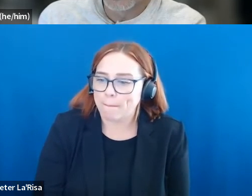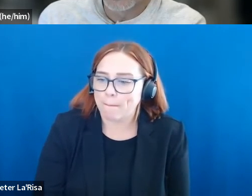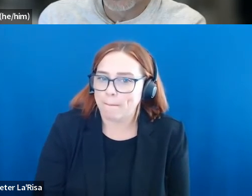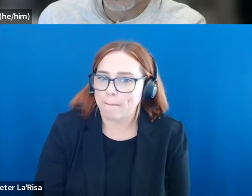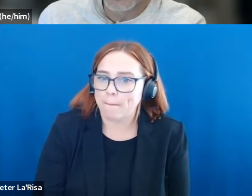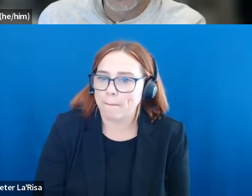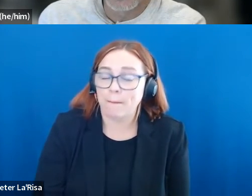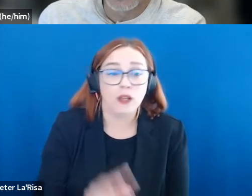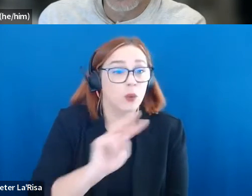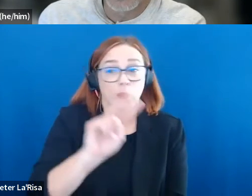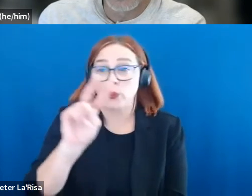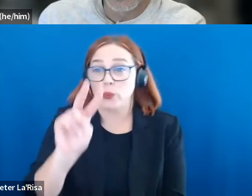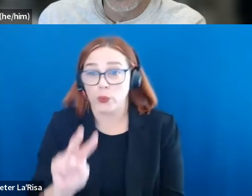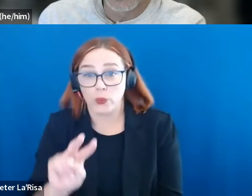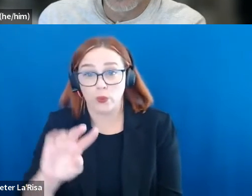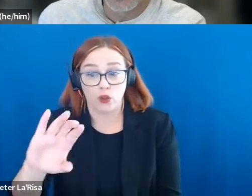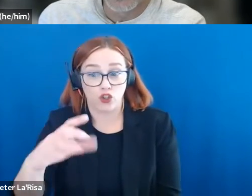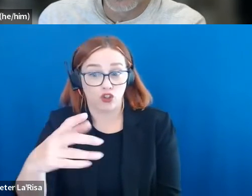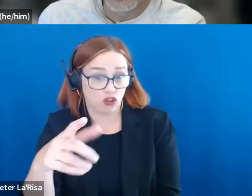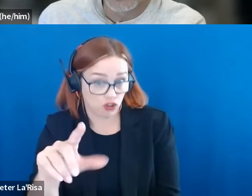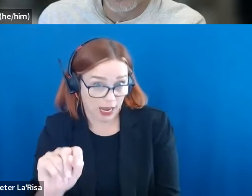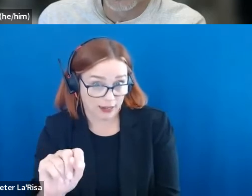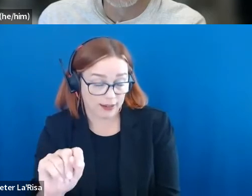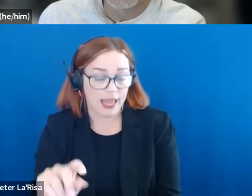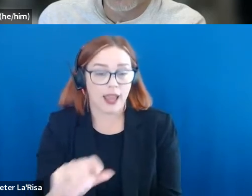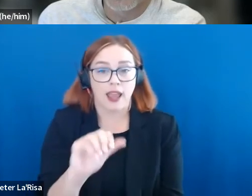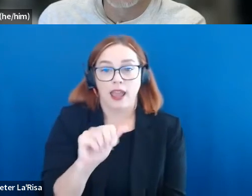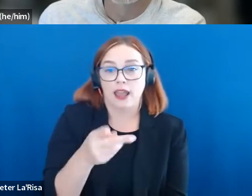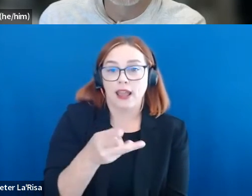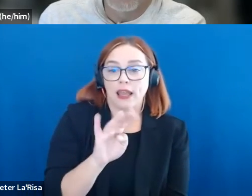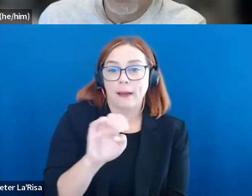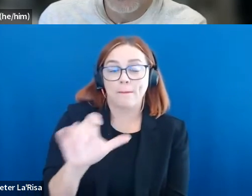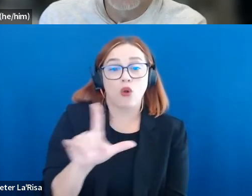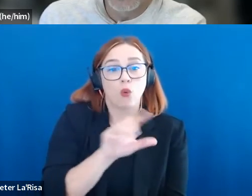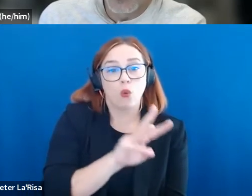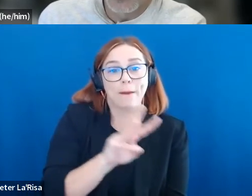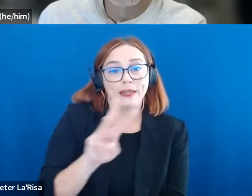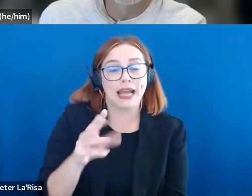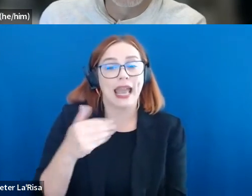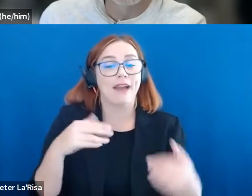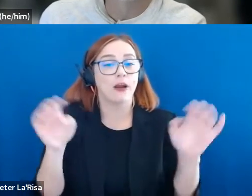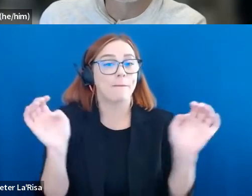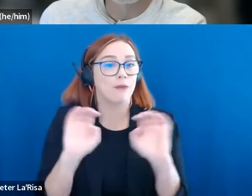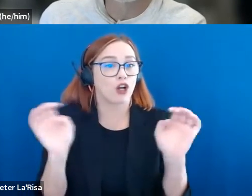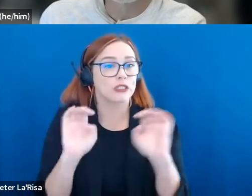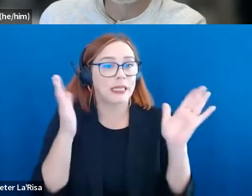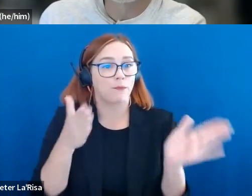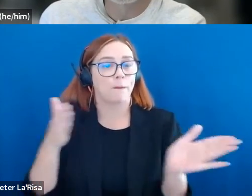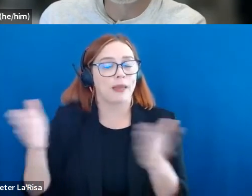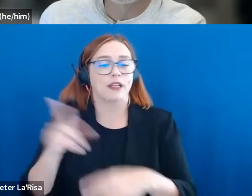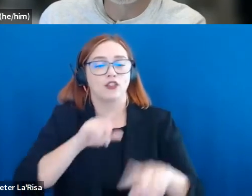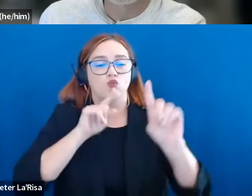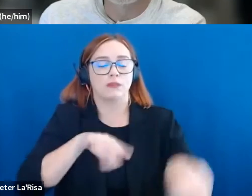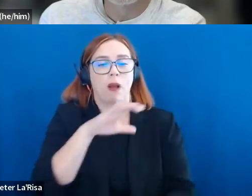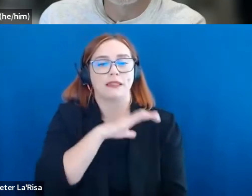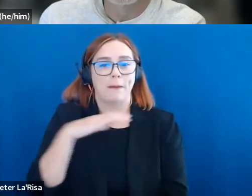to the chat and also to April's website. April does have an emergency preparedness and response committee, and we meet every month